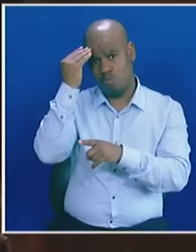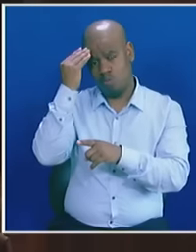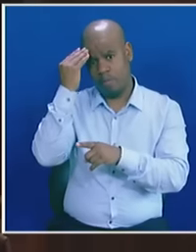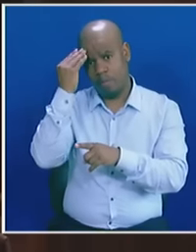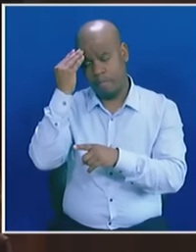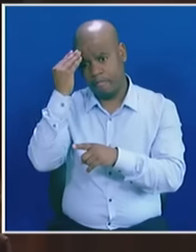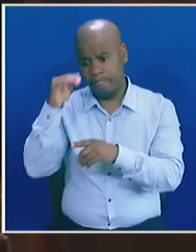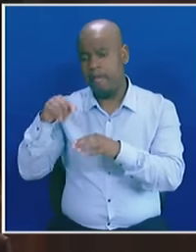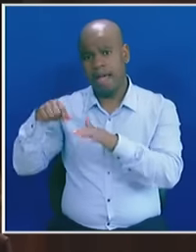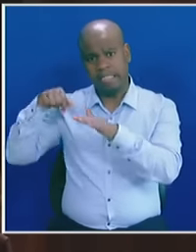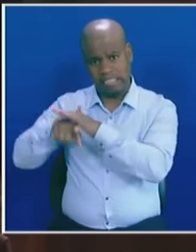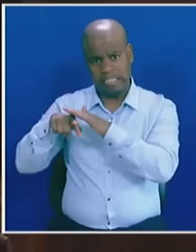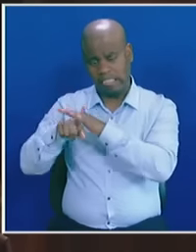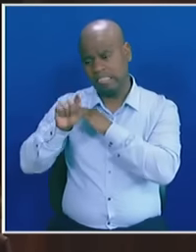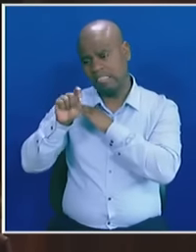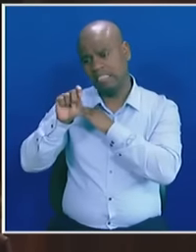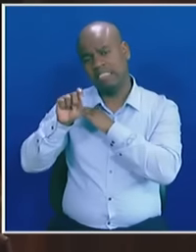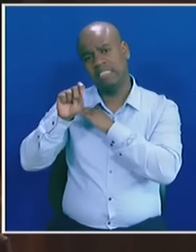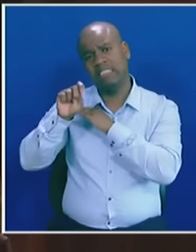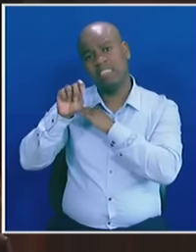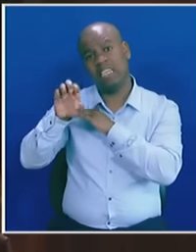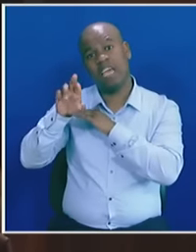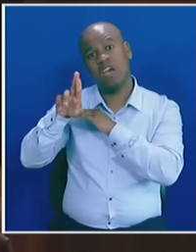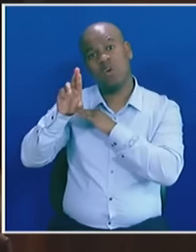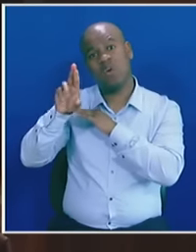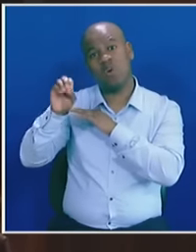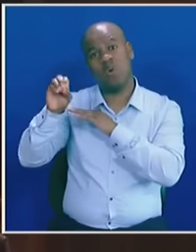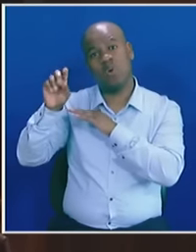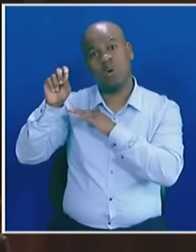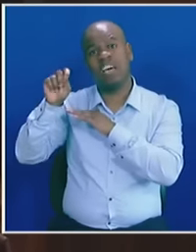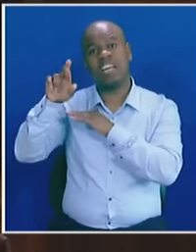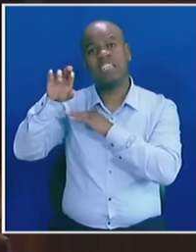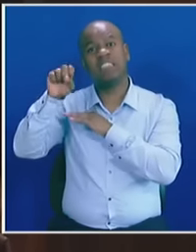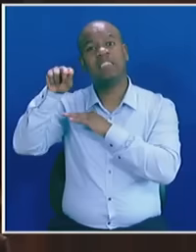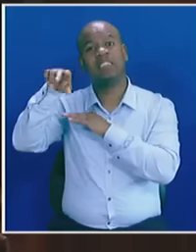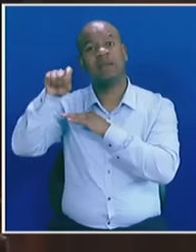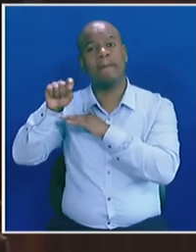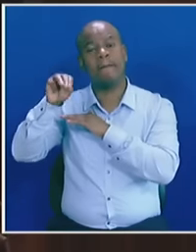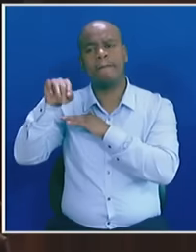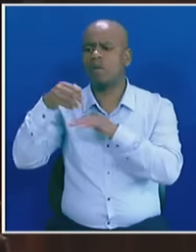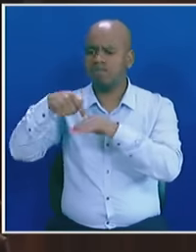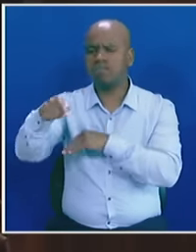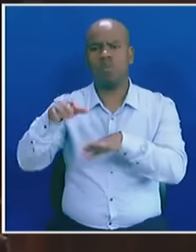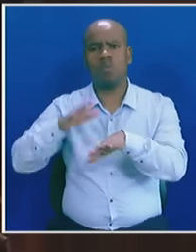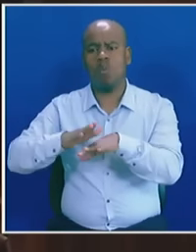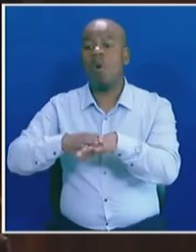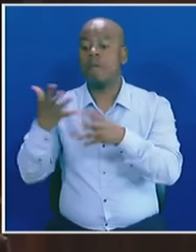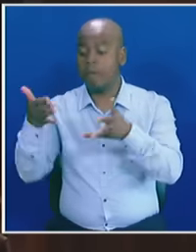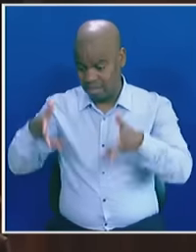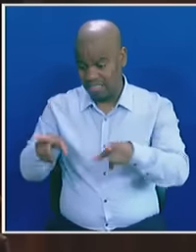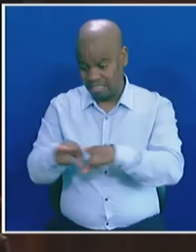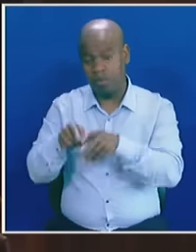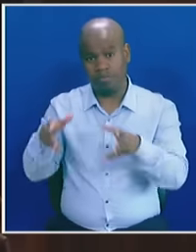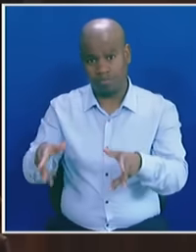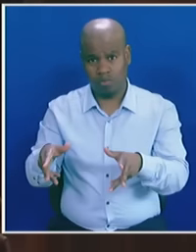to humanity, especially in this century and perhaps the next one, is here